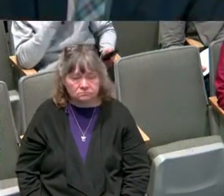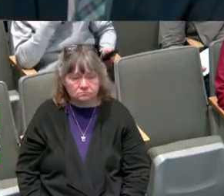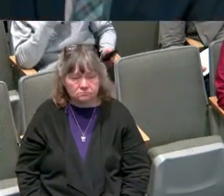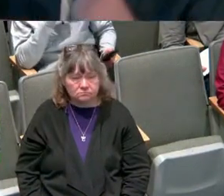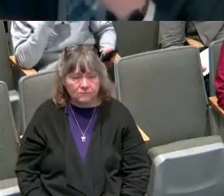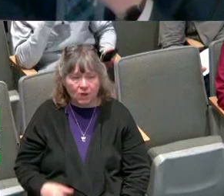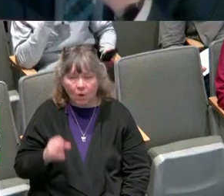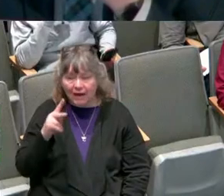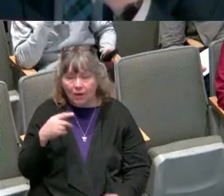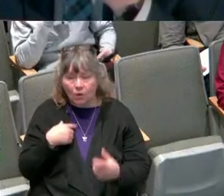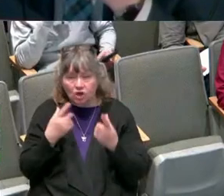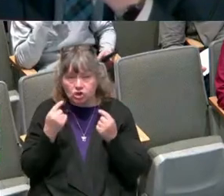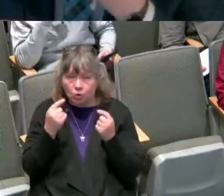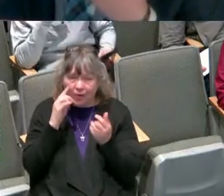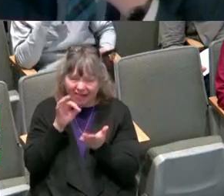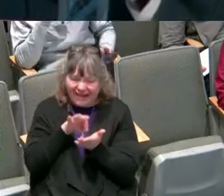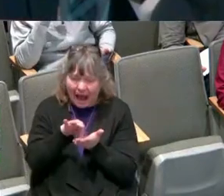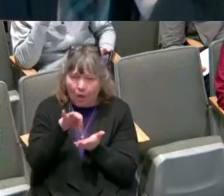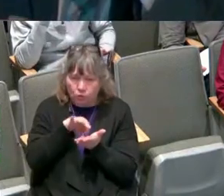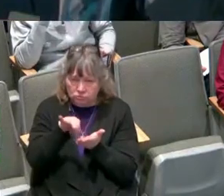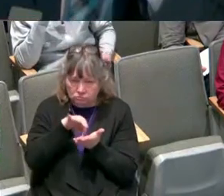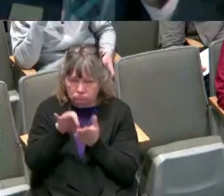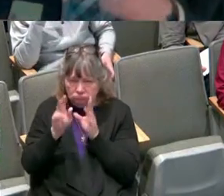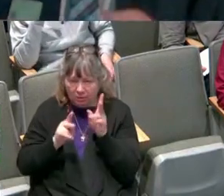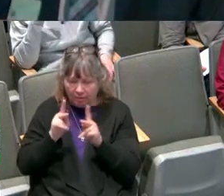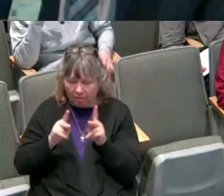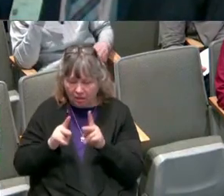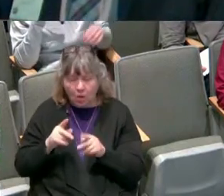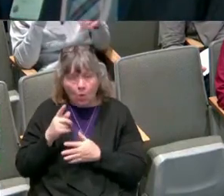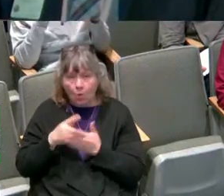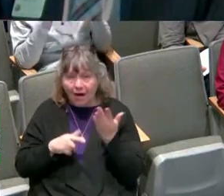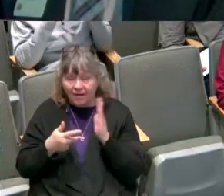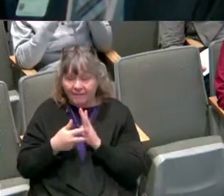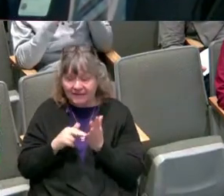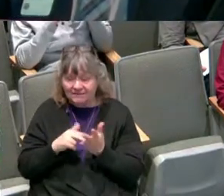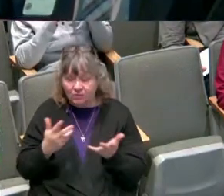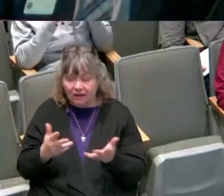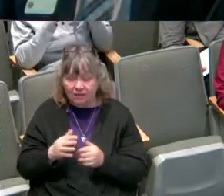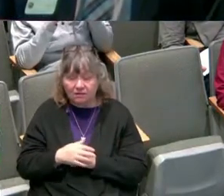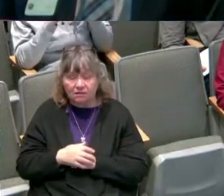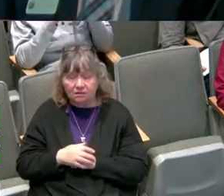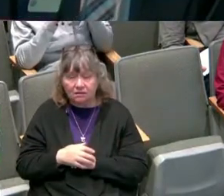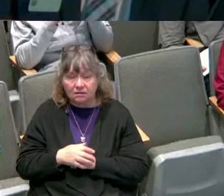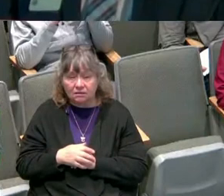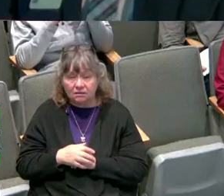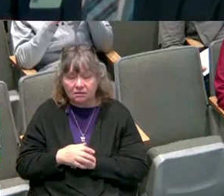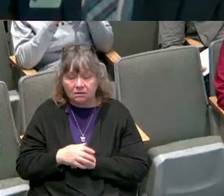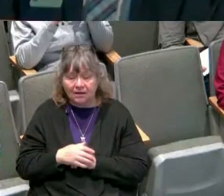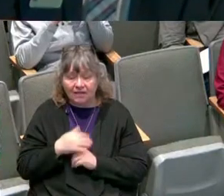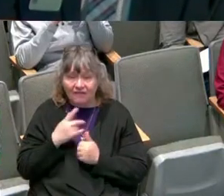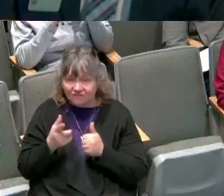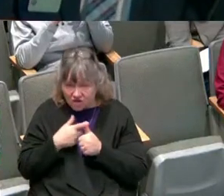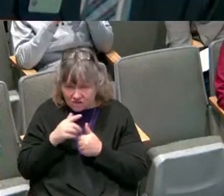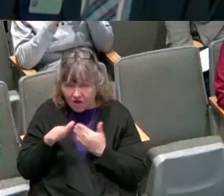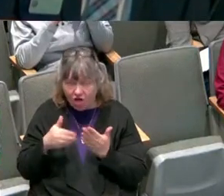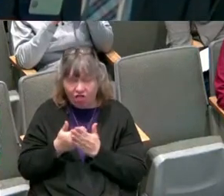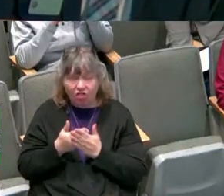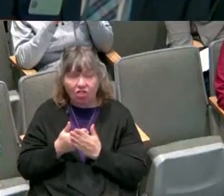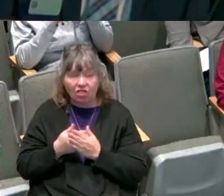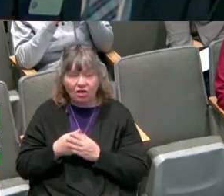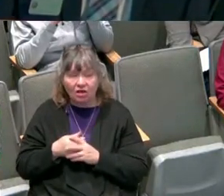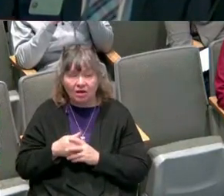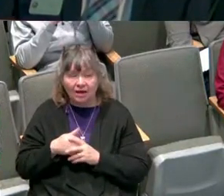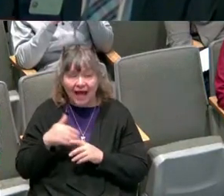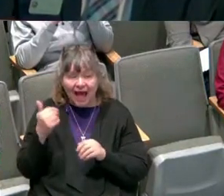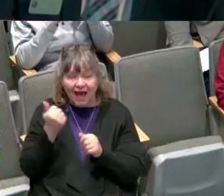okay we're gonna do a count of this that what that means is that first of all everybody